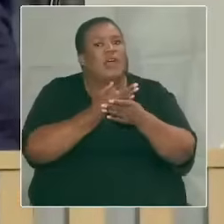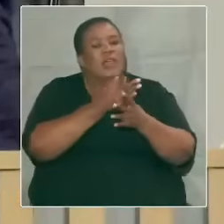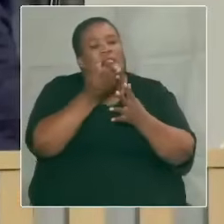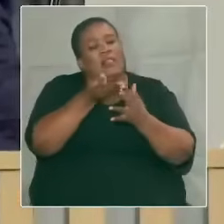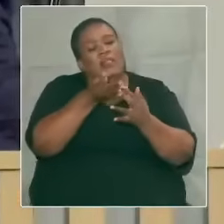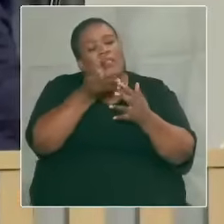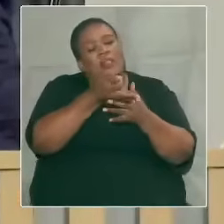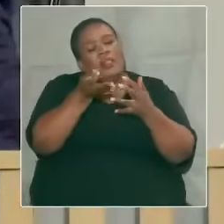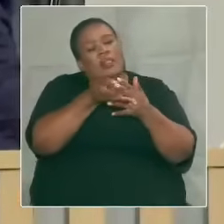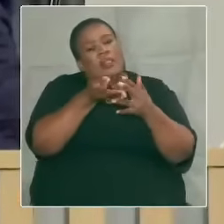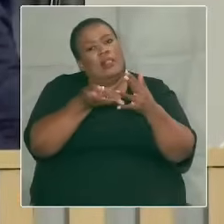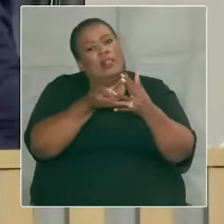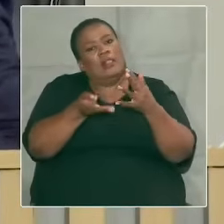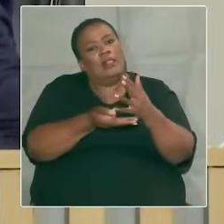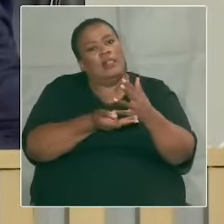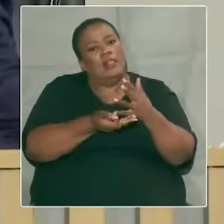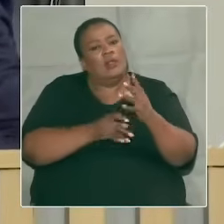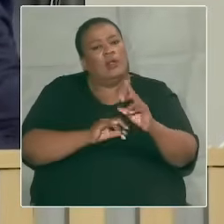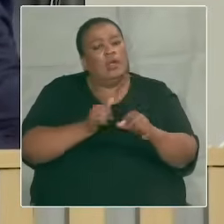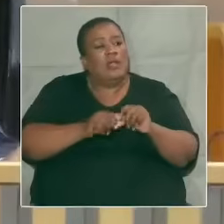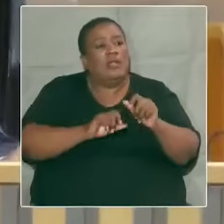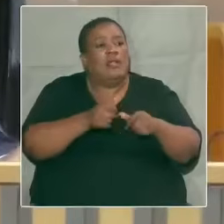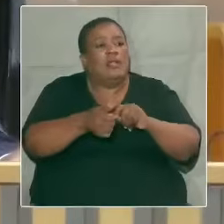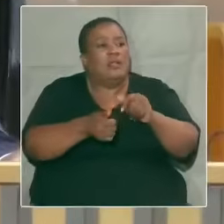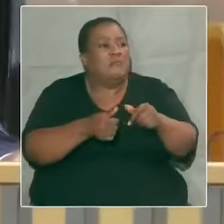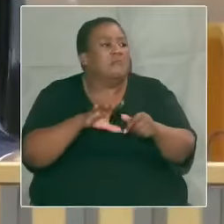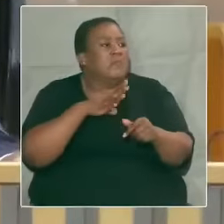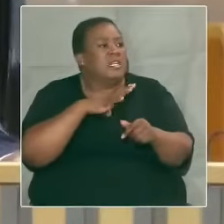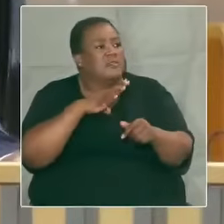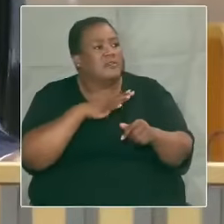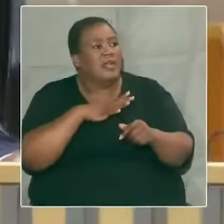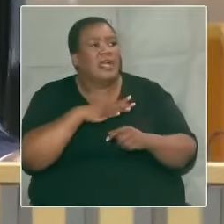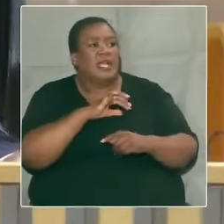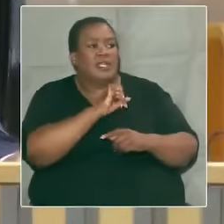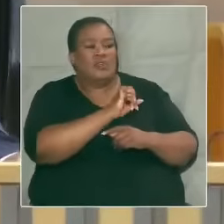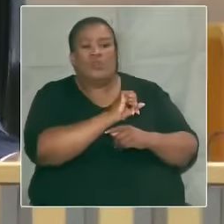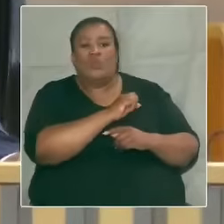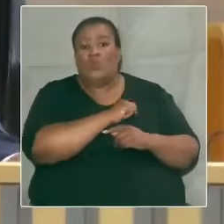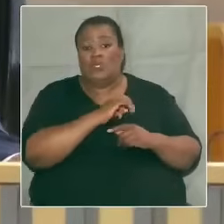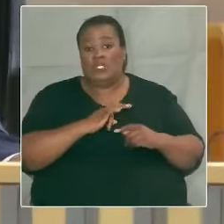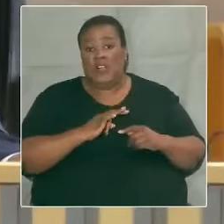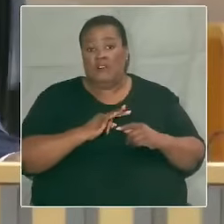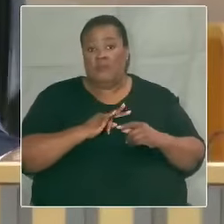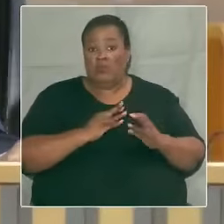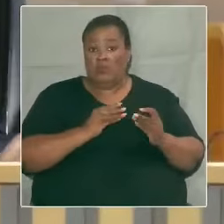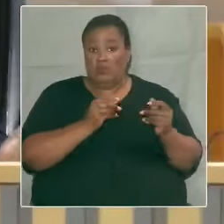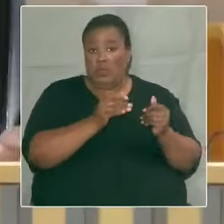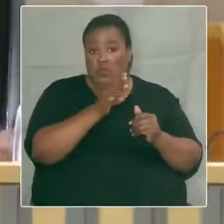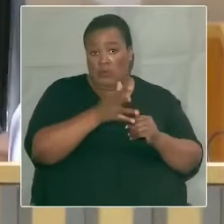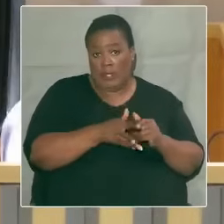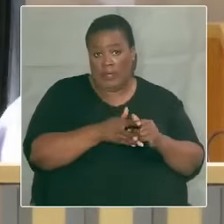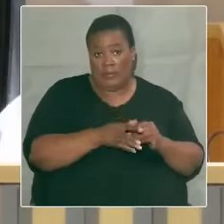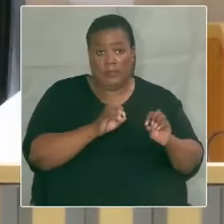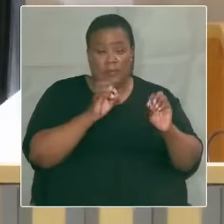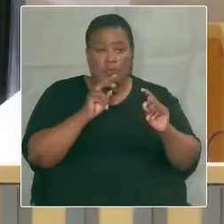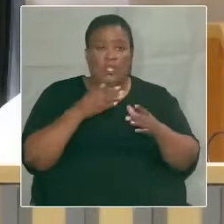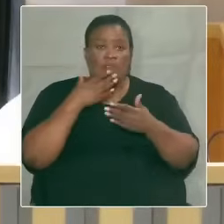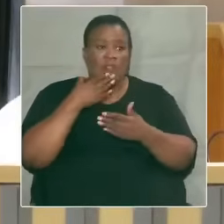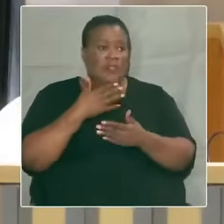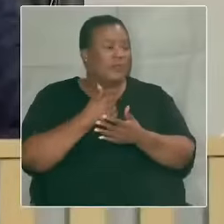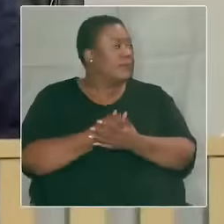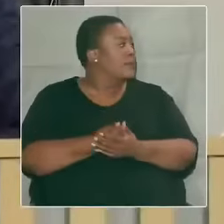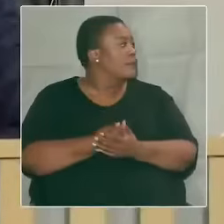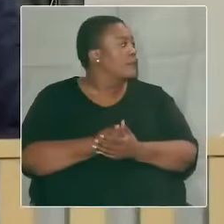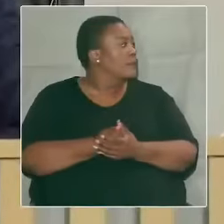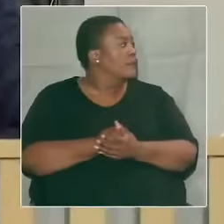We'll Yes. leave it to your juniors to attend To attend to it, yes. Thank you. Thank you, Mr. Mutao. Thank you. Mr. Mutao, sorry, before